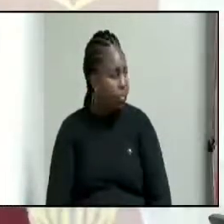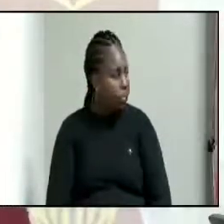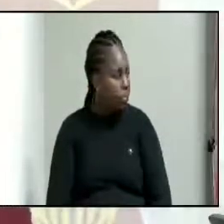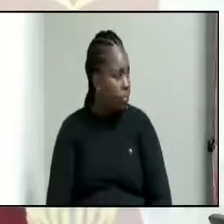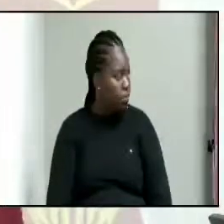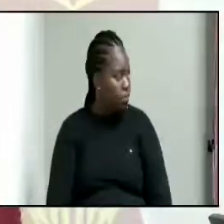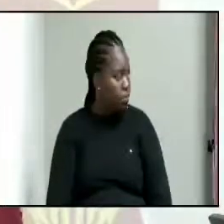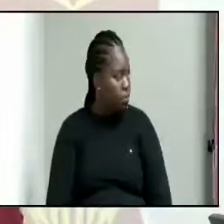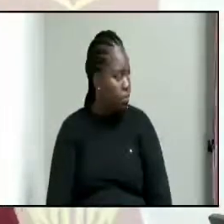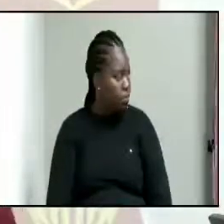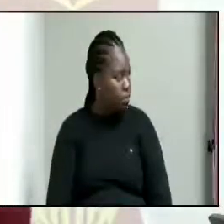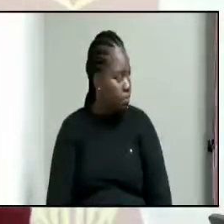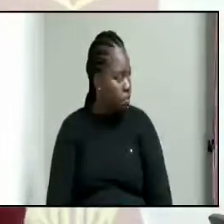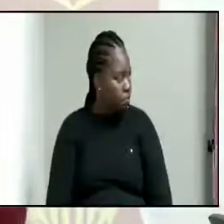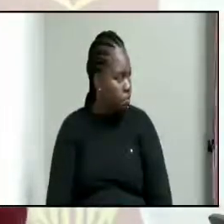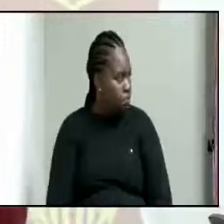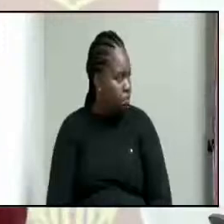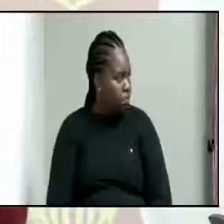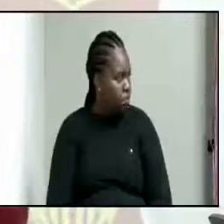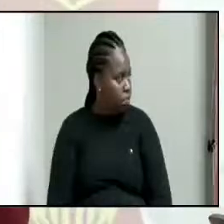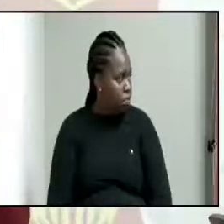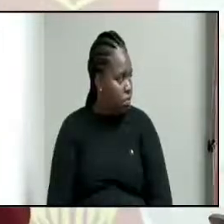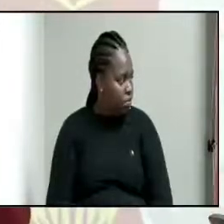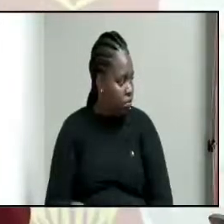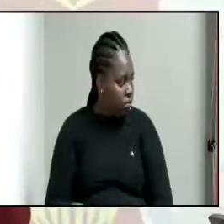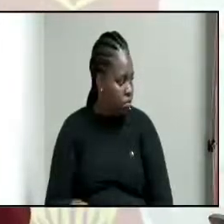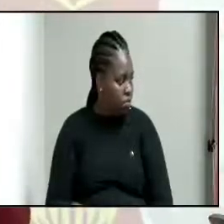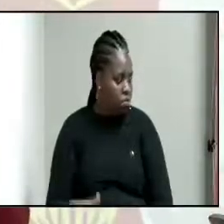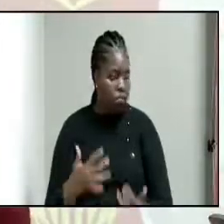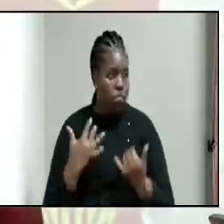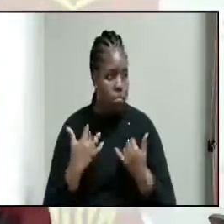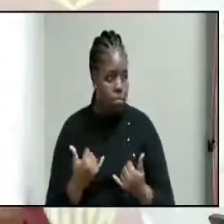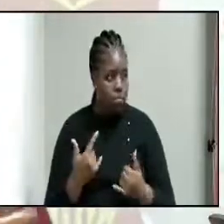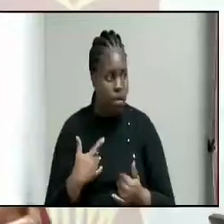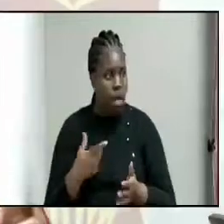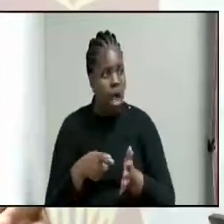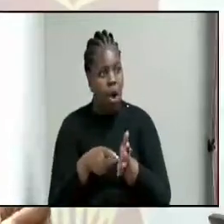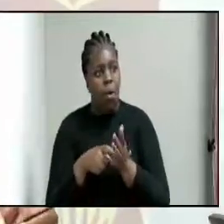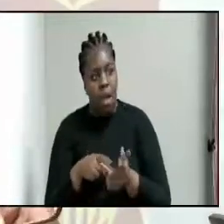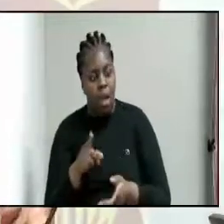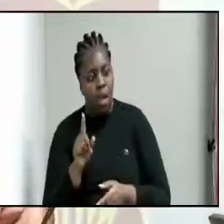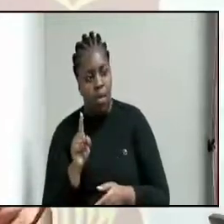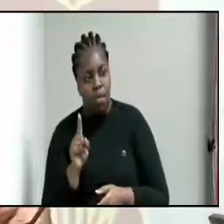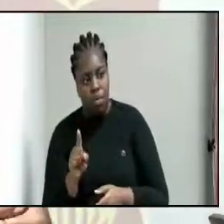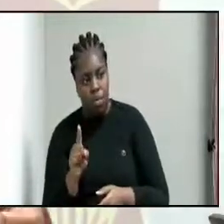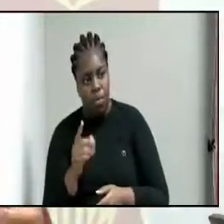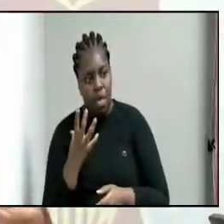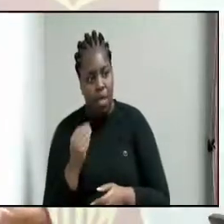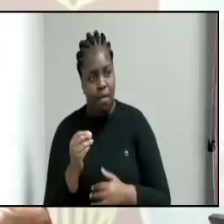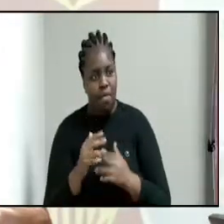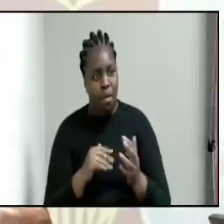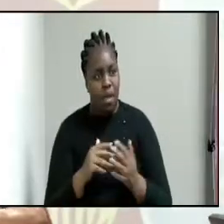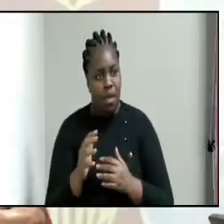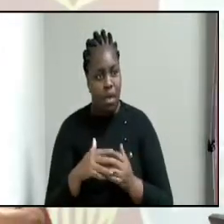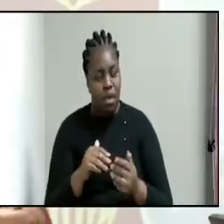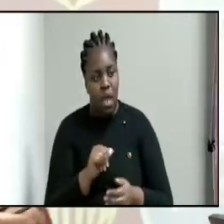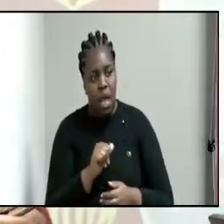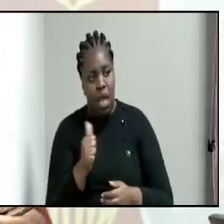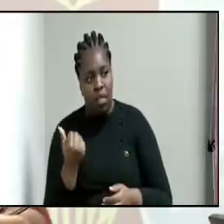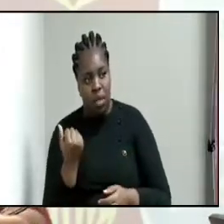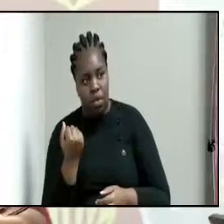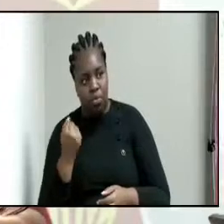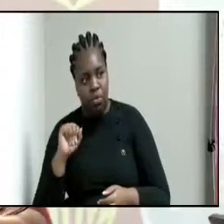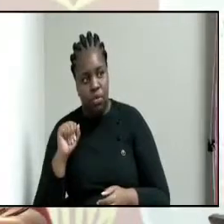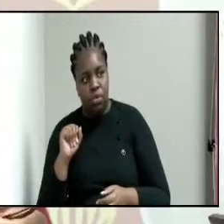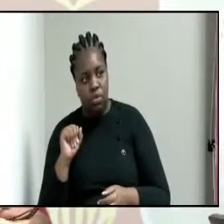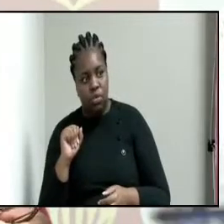Ms. Patricia Koka, I'm going to inquire from you whether do you have any objection towards